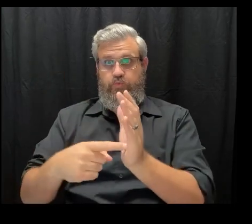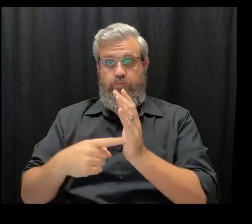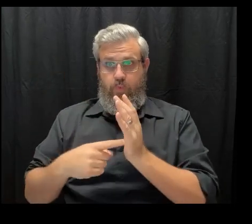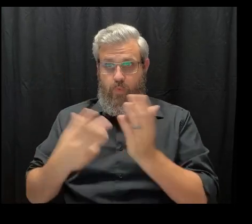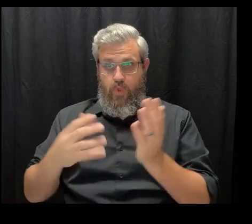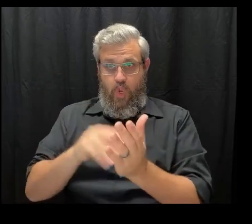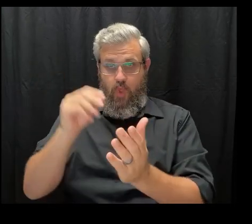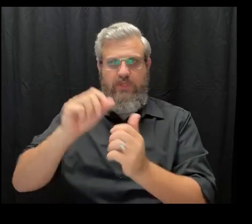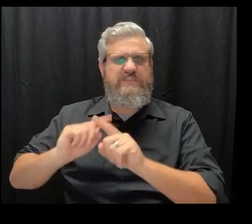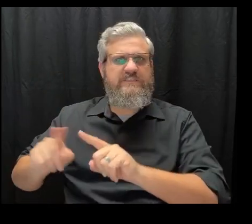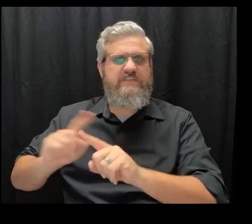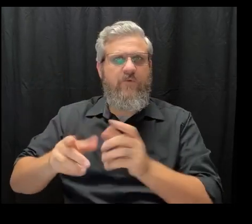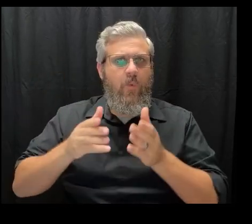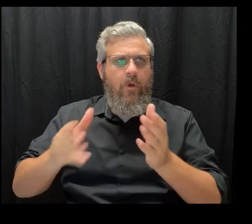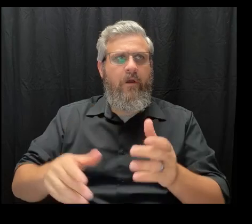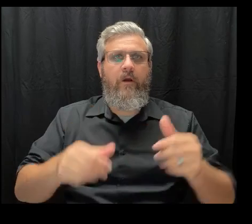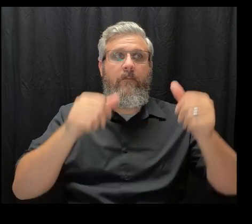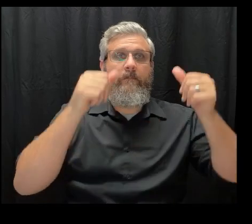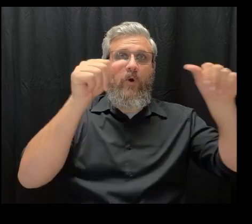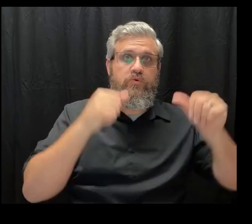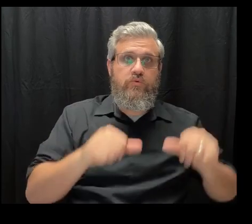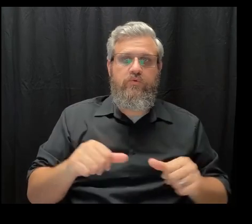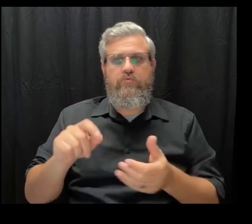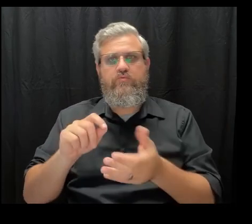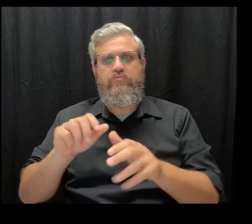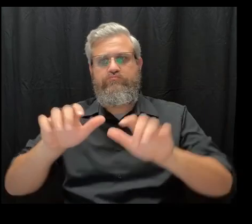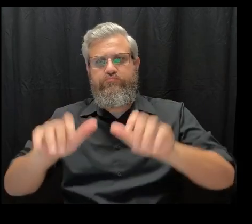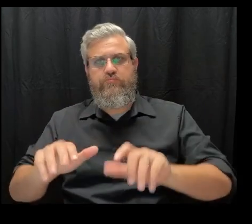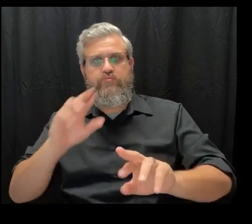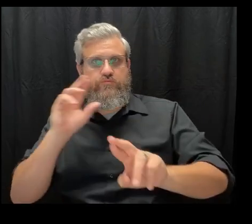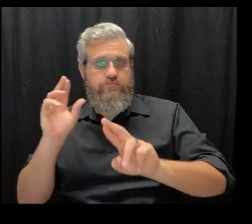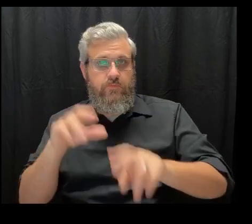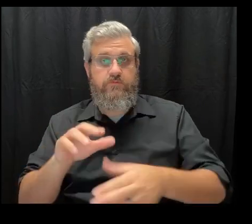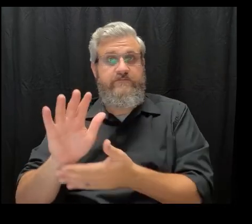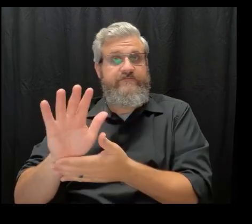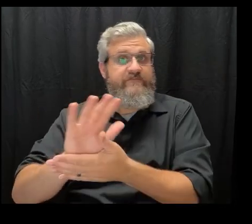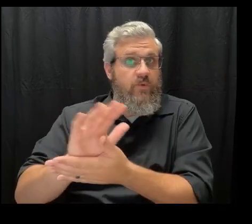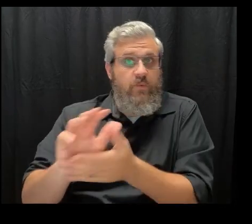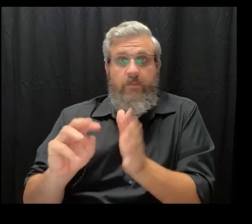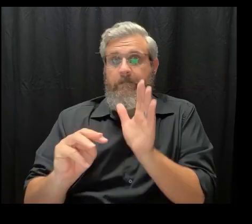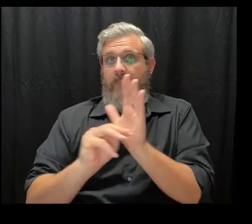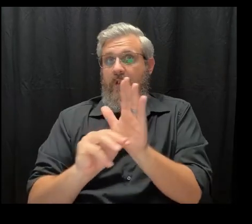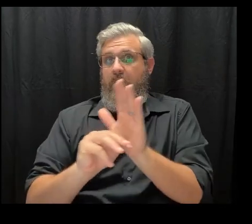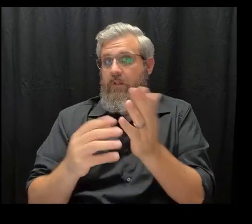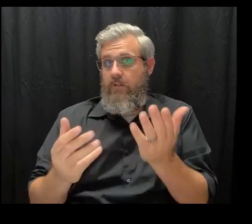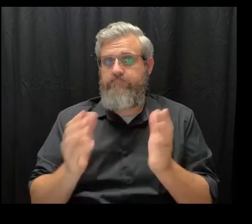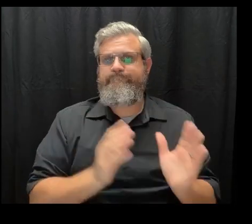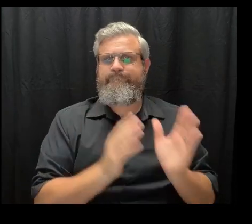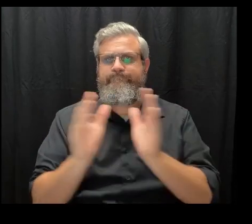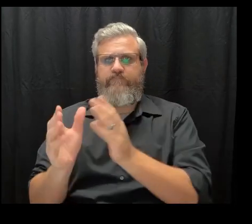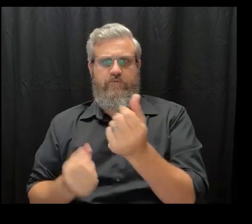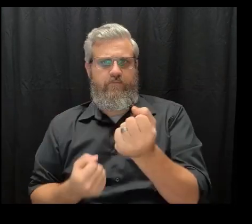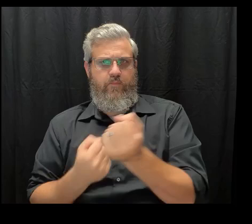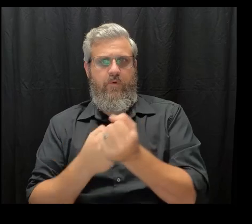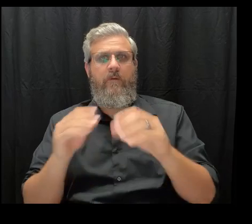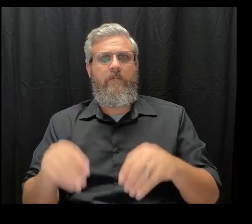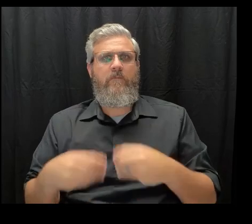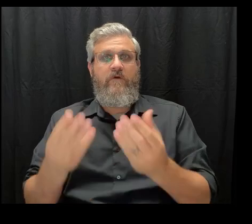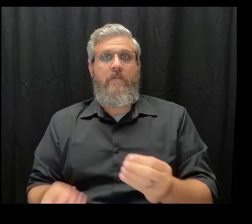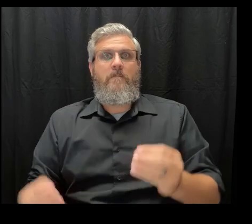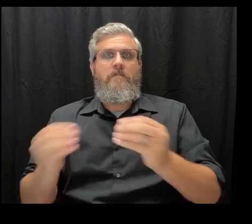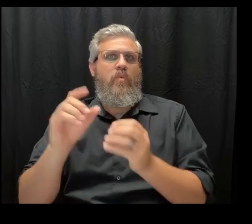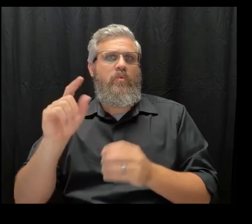a poster, written response, a video, or a model. By support, provide additional tools like